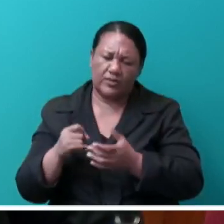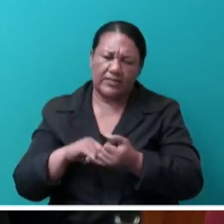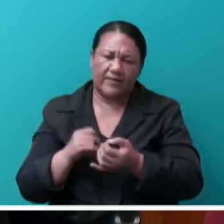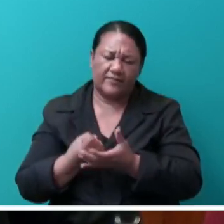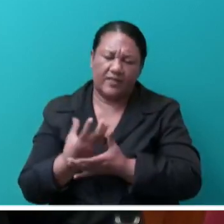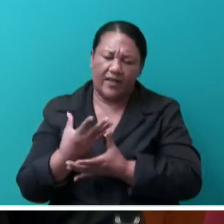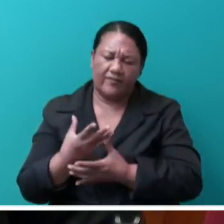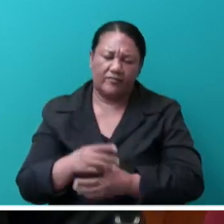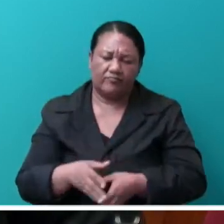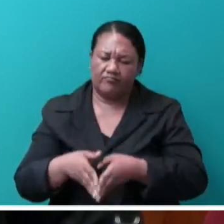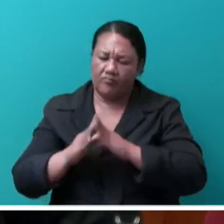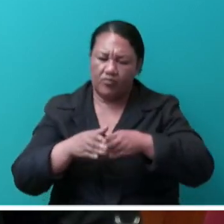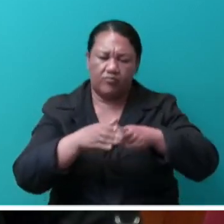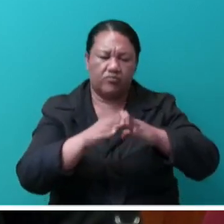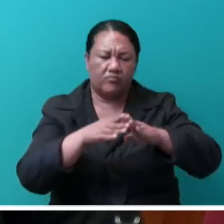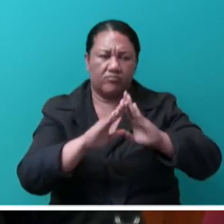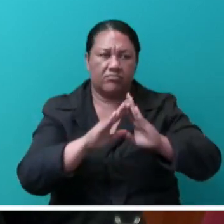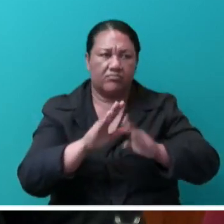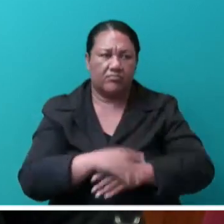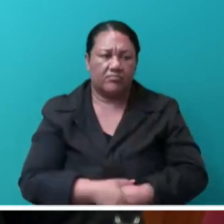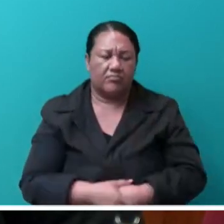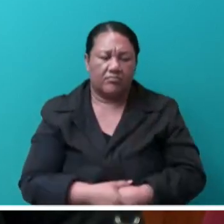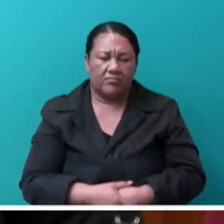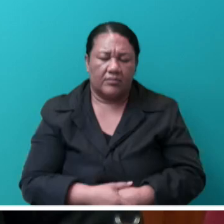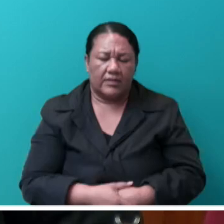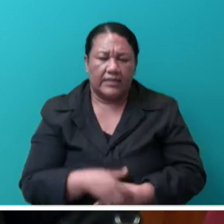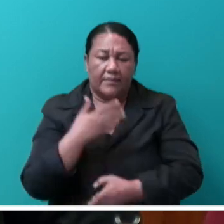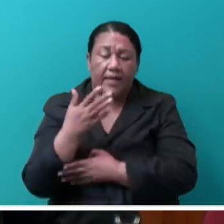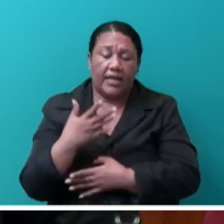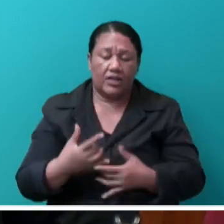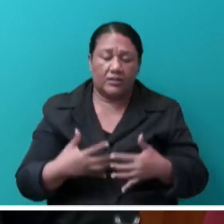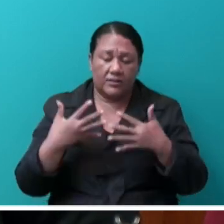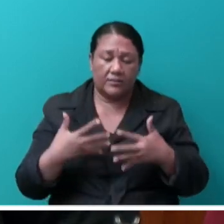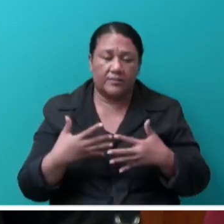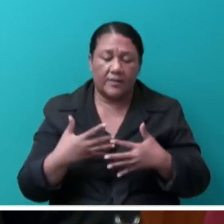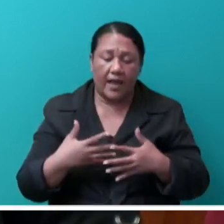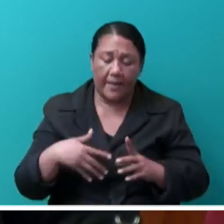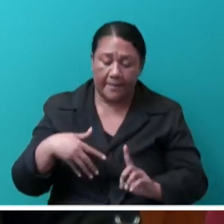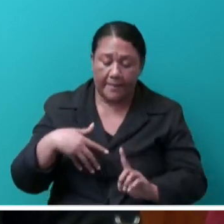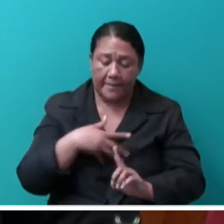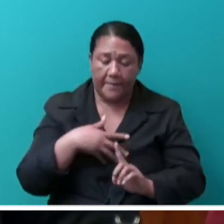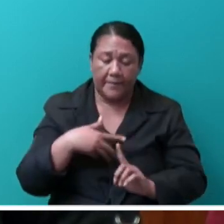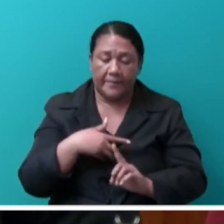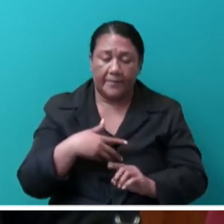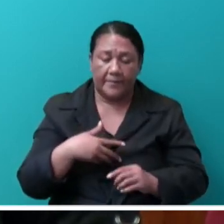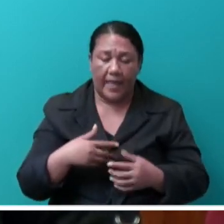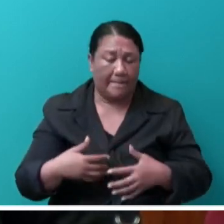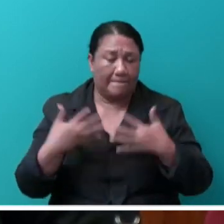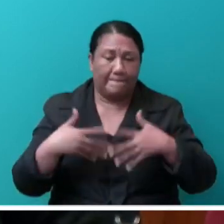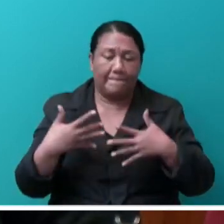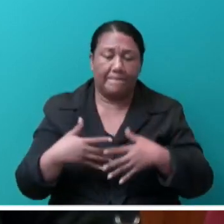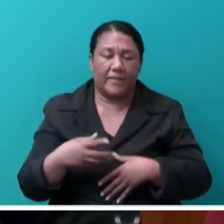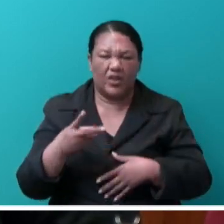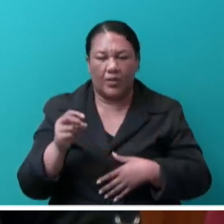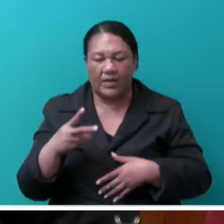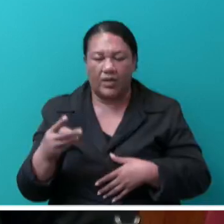And it is scheduled for completion in January 2025, or at least the first quarter of 2025. It is